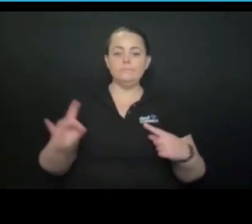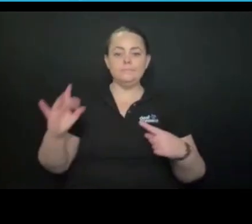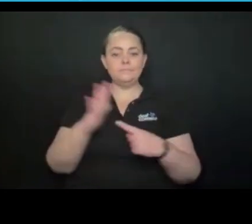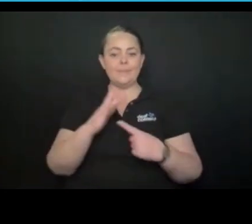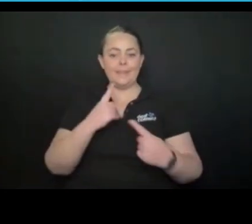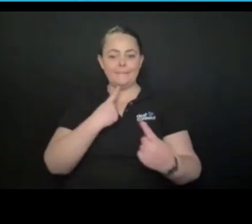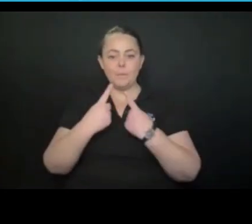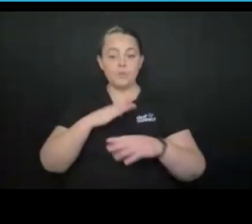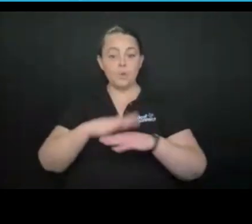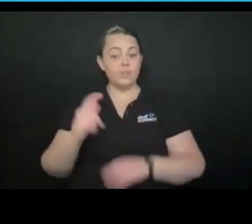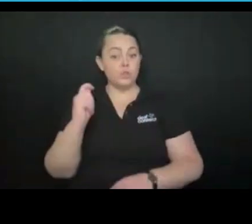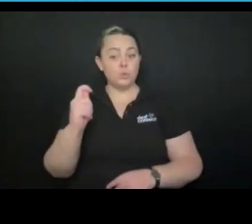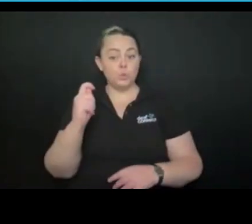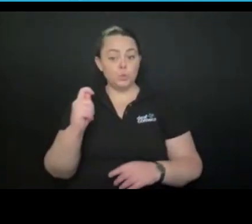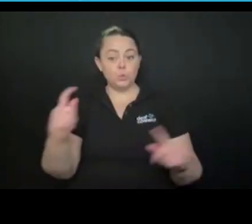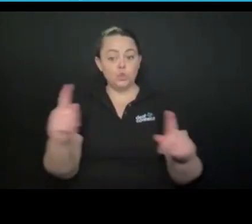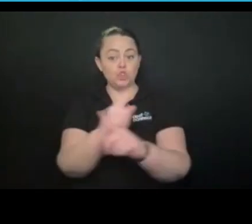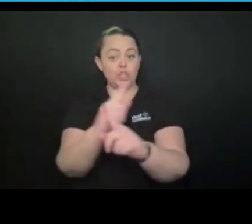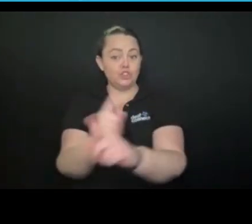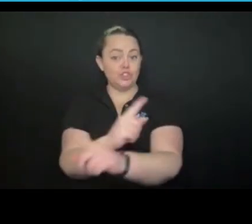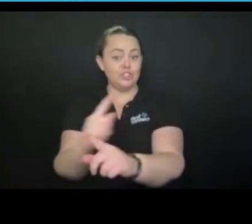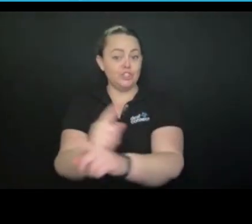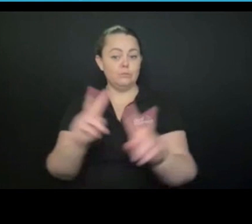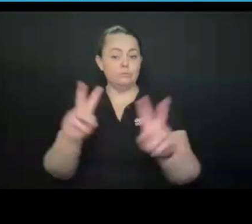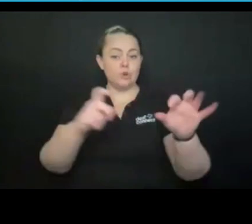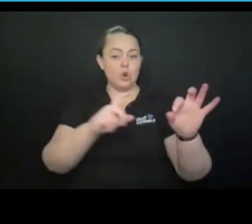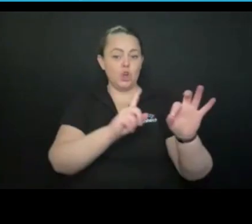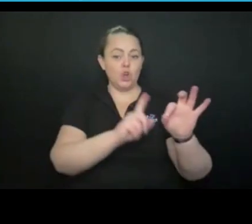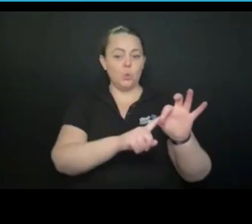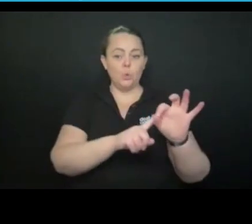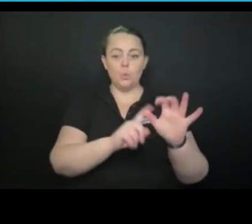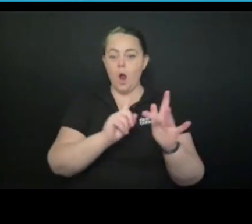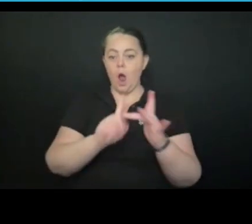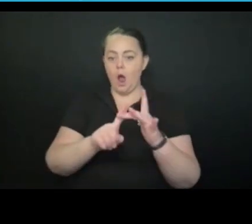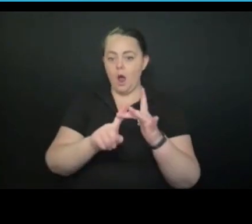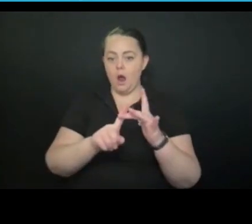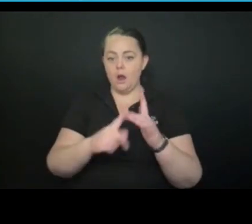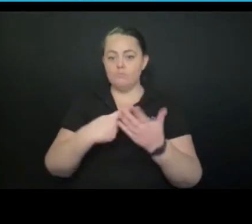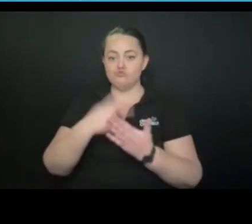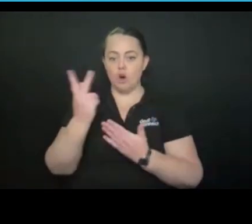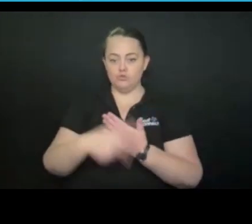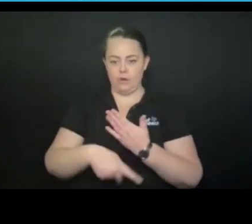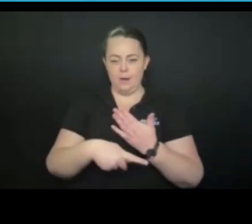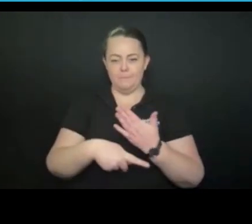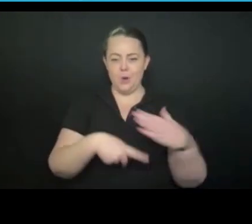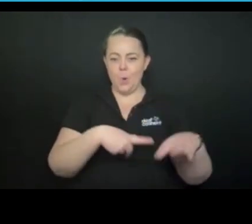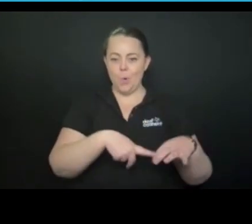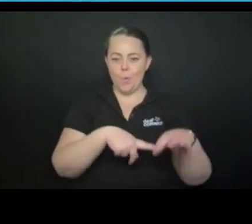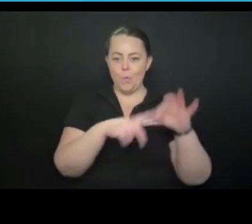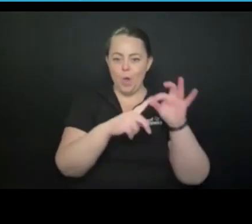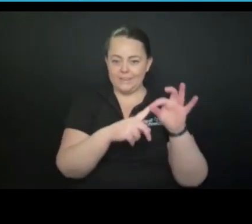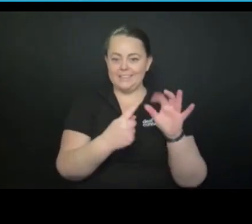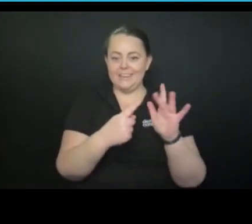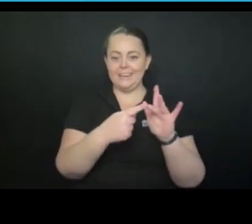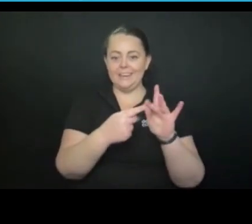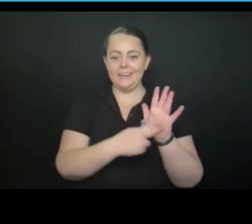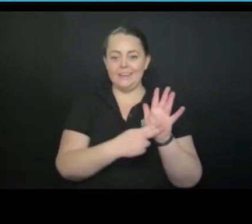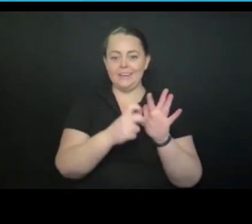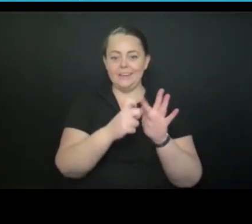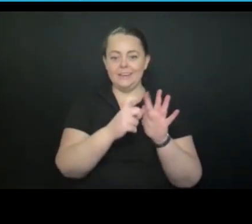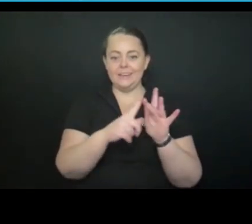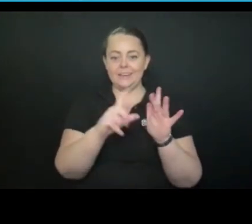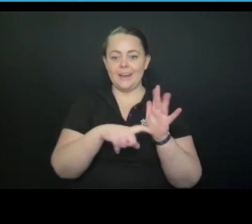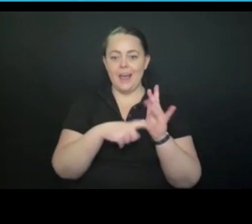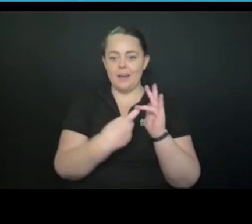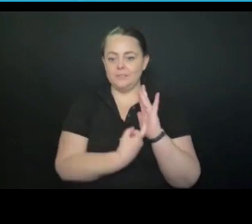upcoming changes to the QI program, which are due to come into effect from the 1st of April 2023. In